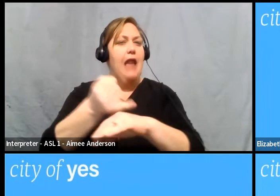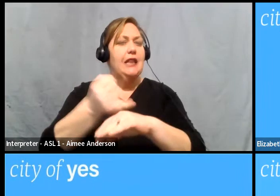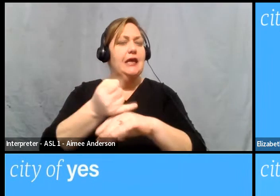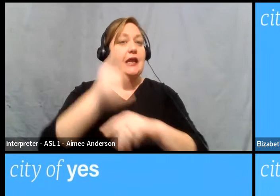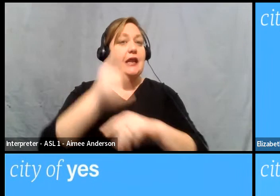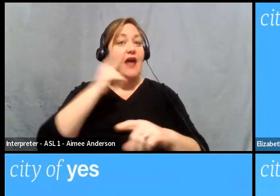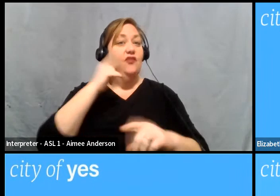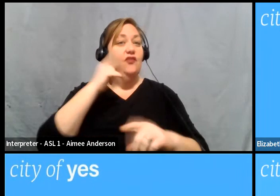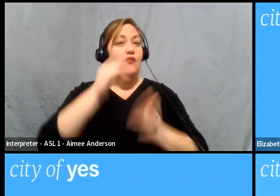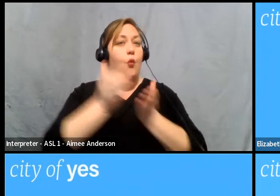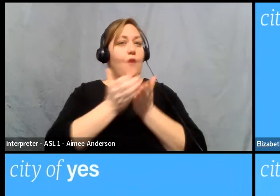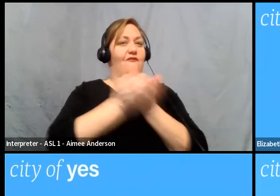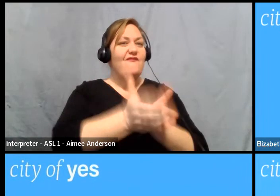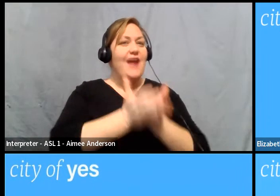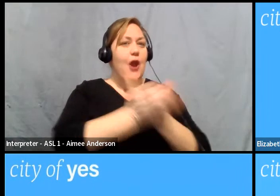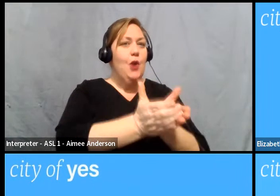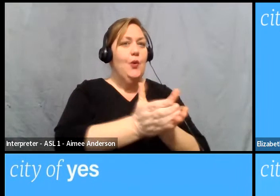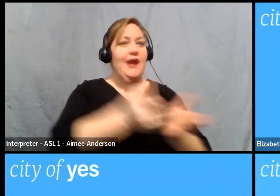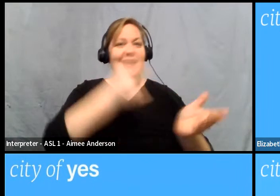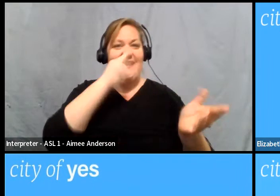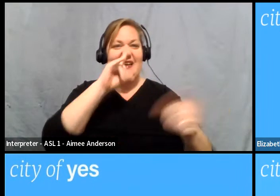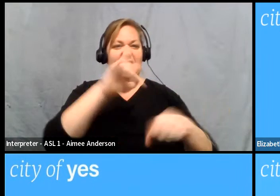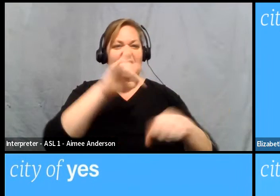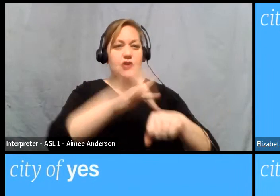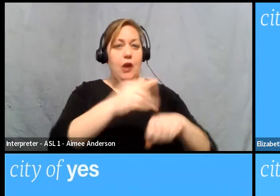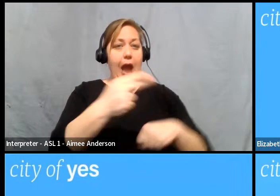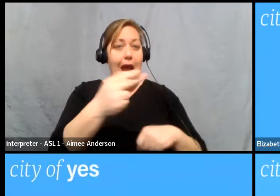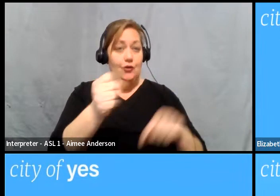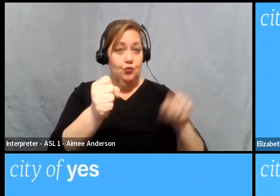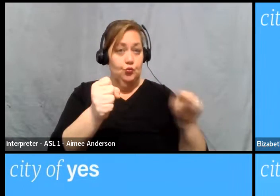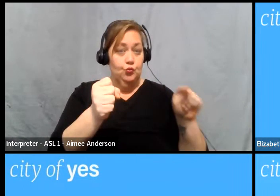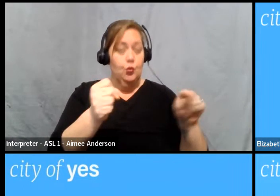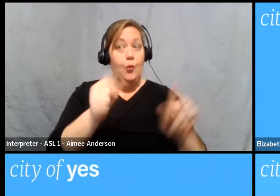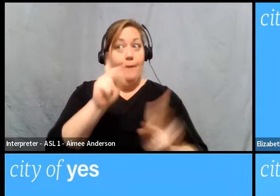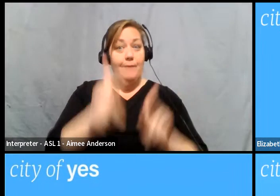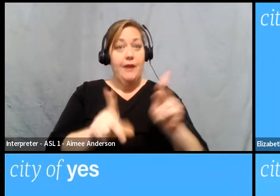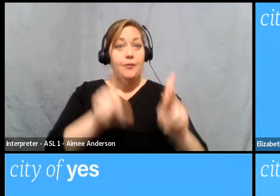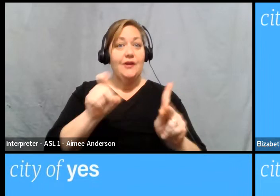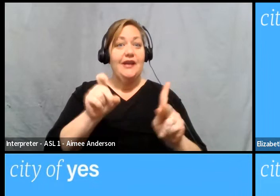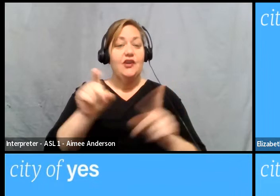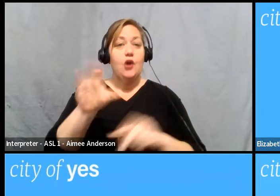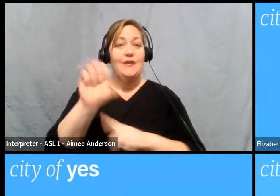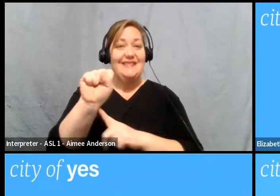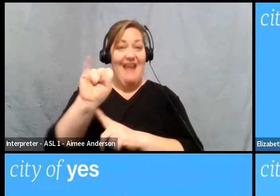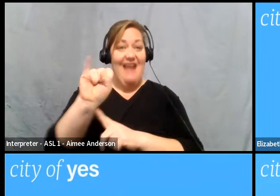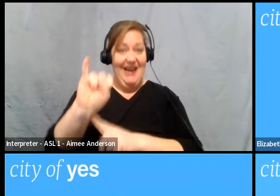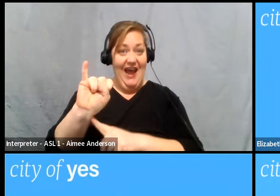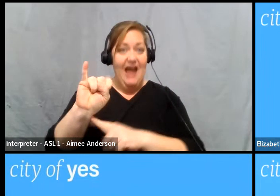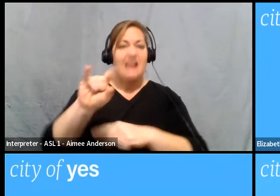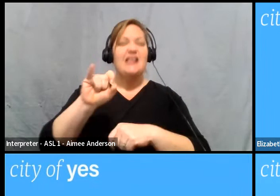ferry and kids get to high school. When people have to operate on Staten Island, especially in the South